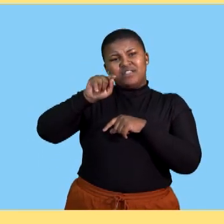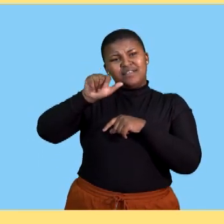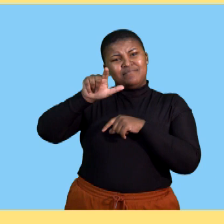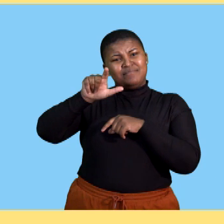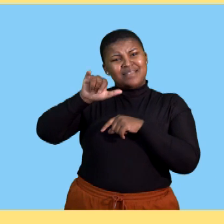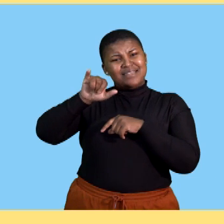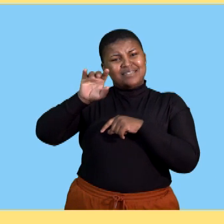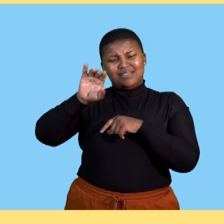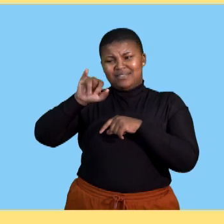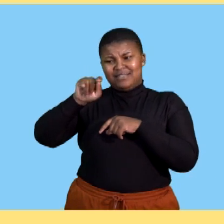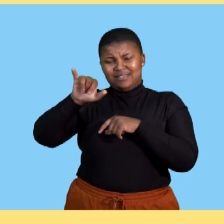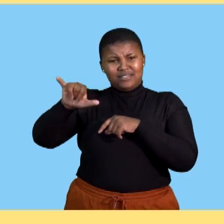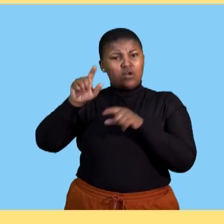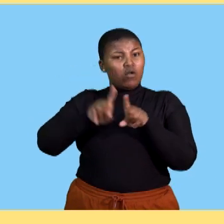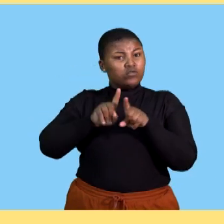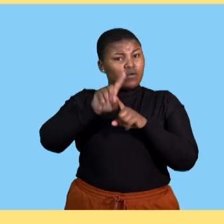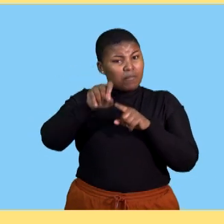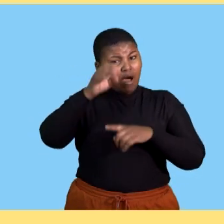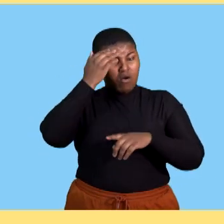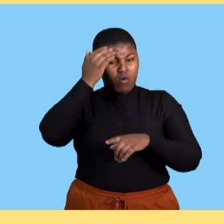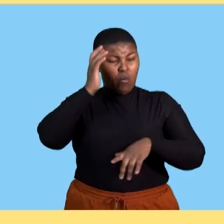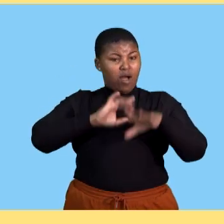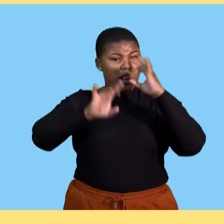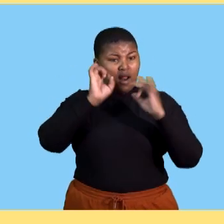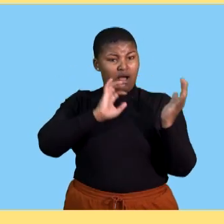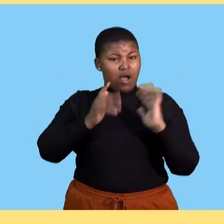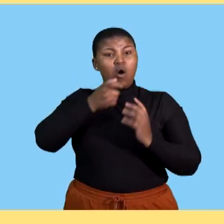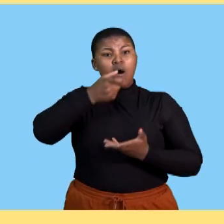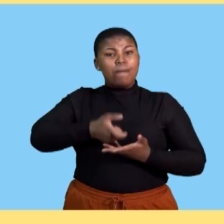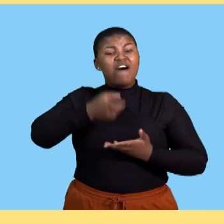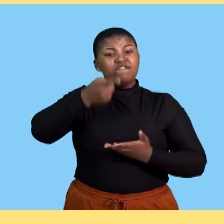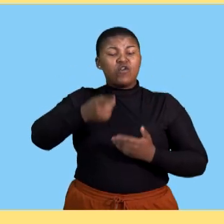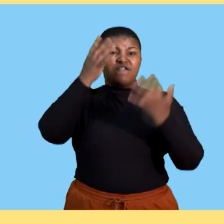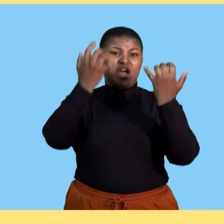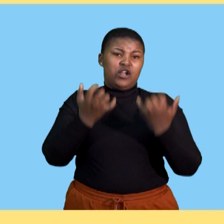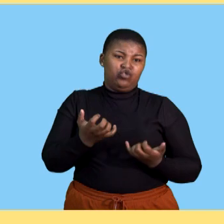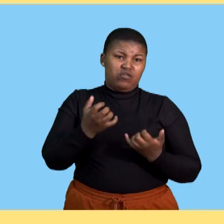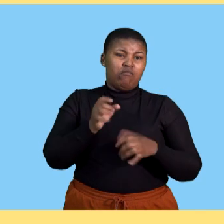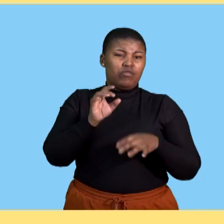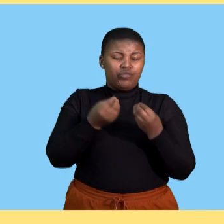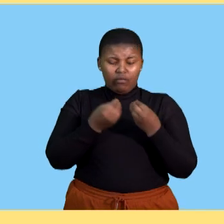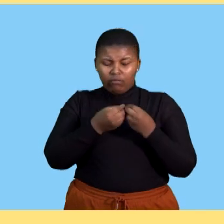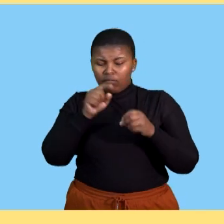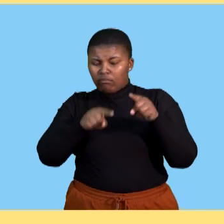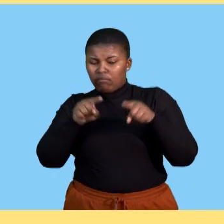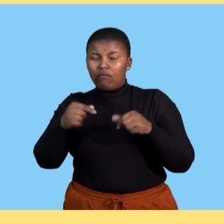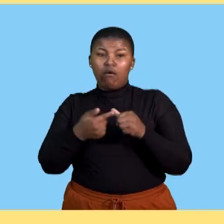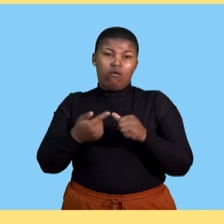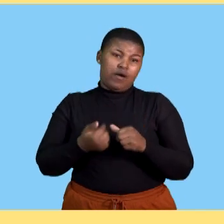financial indicators. You should also be able to analyze and comment on the financial indicators